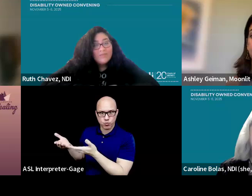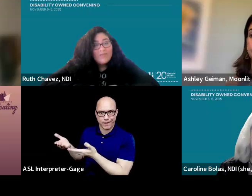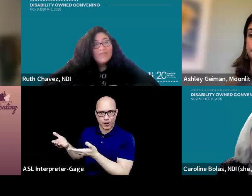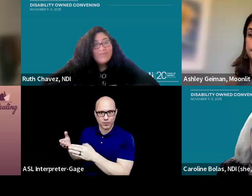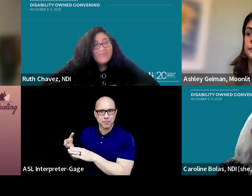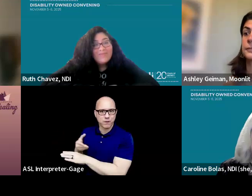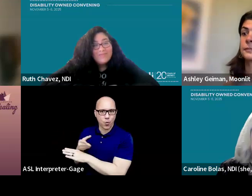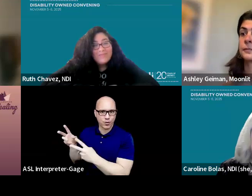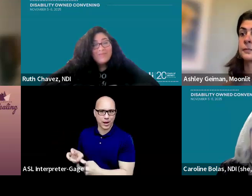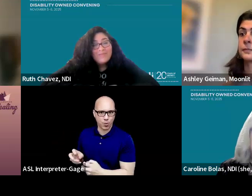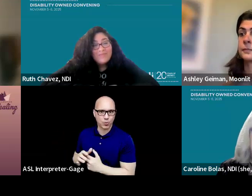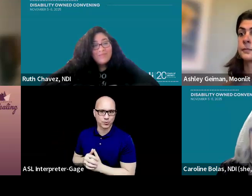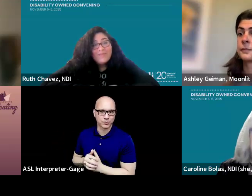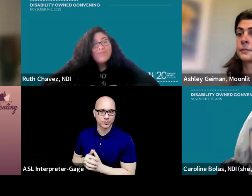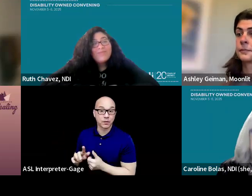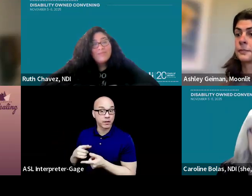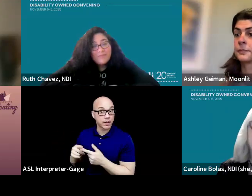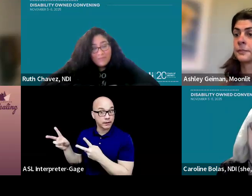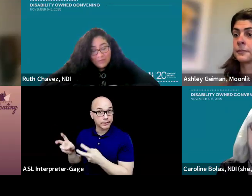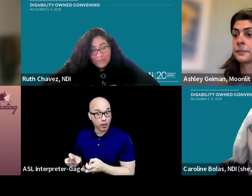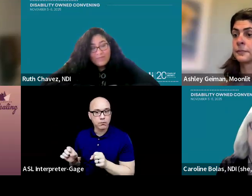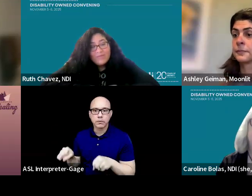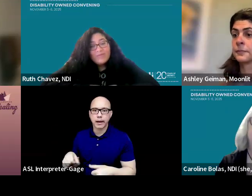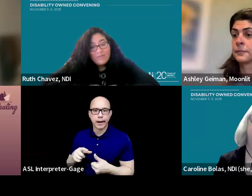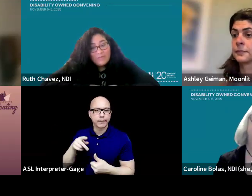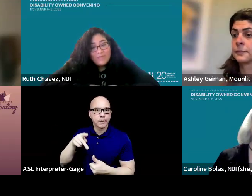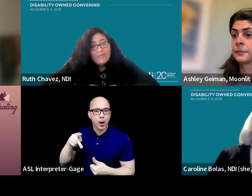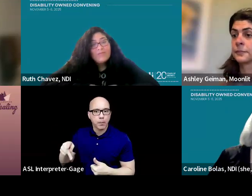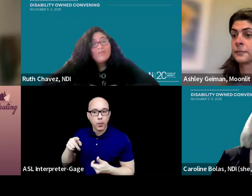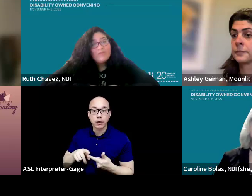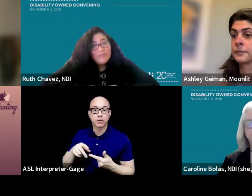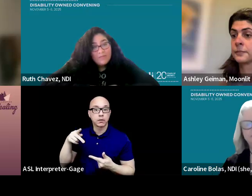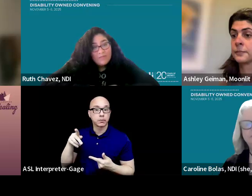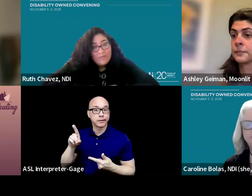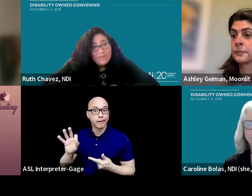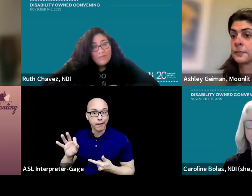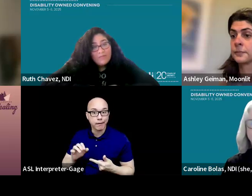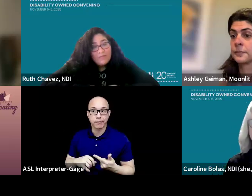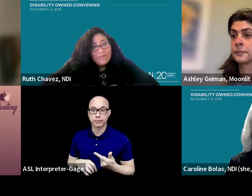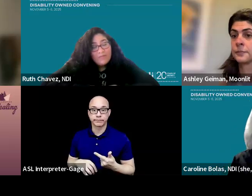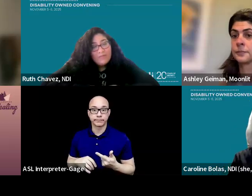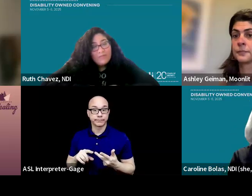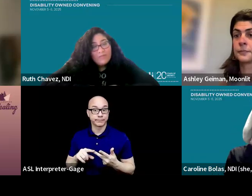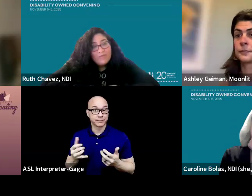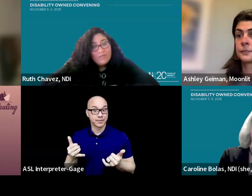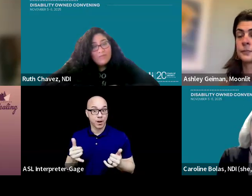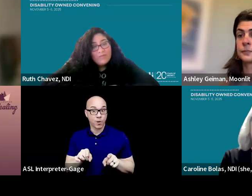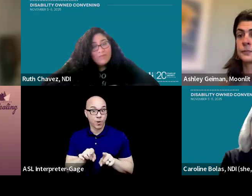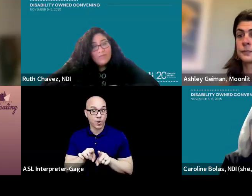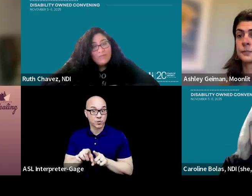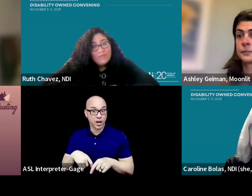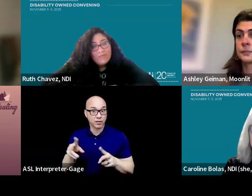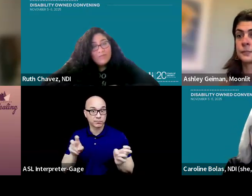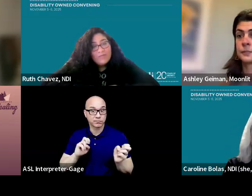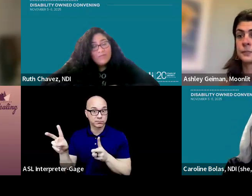you even download them. And you can download them in PowerPoint, PDFs now. And now they have them connected where they can go straight